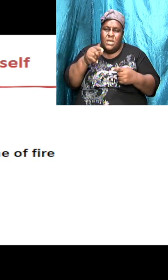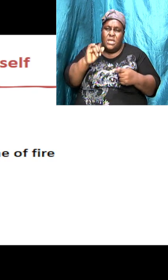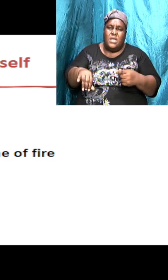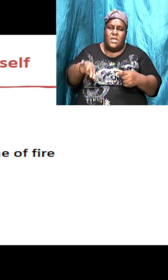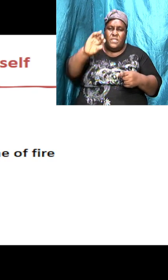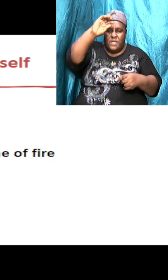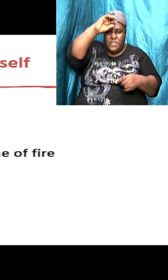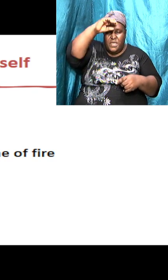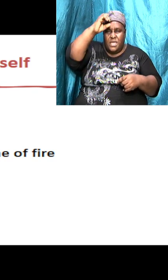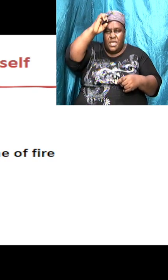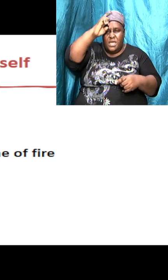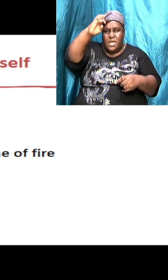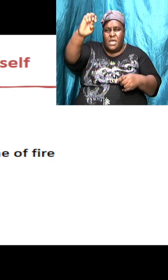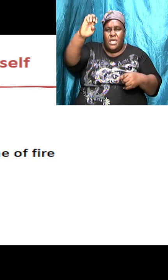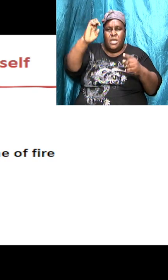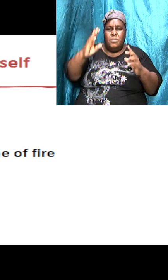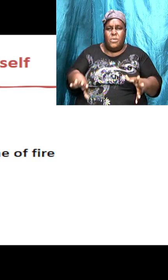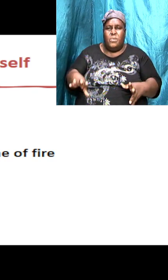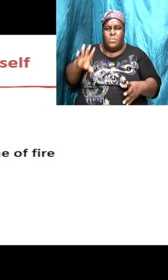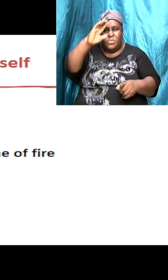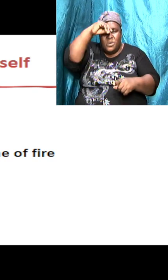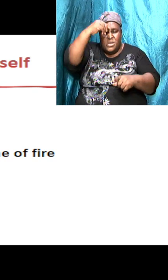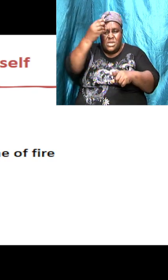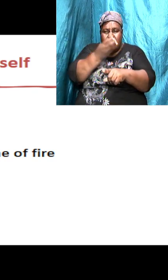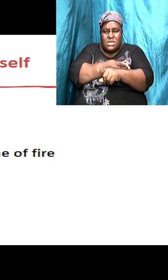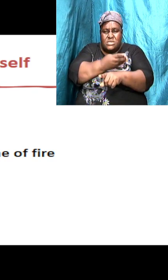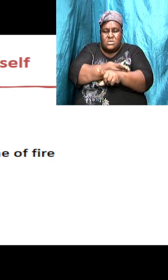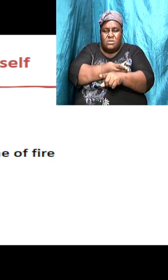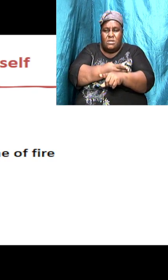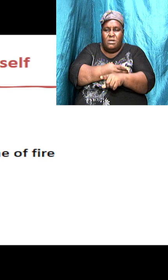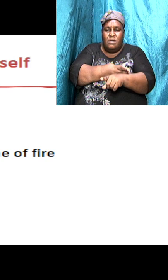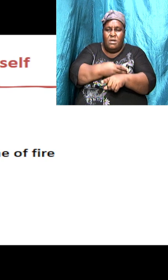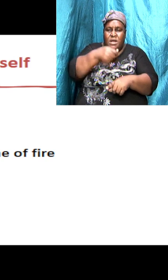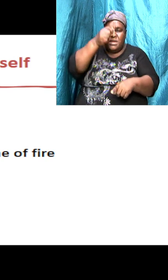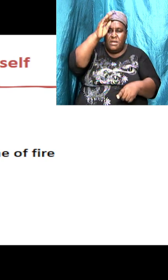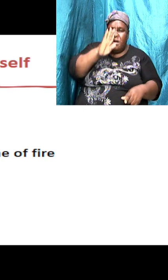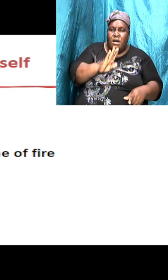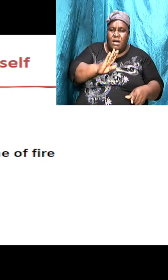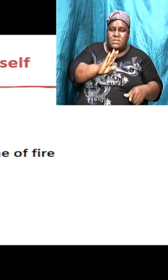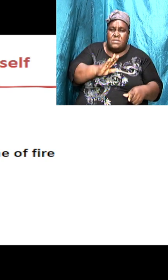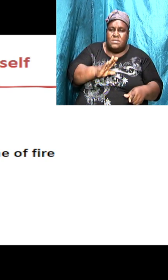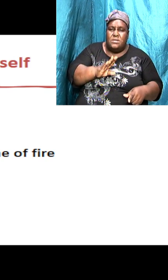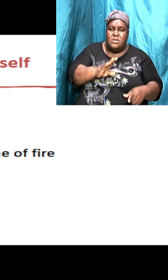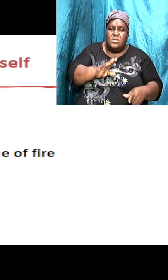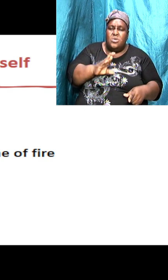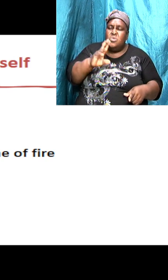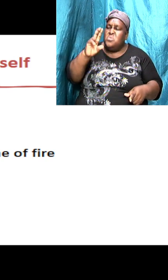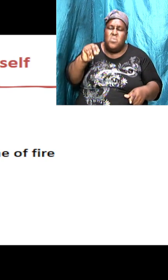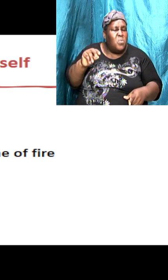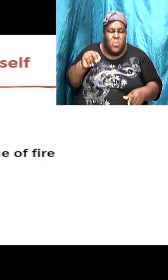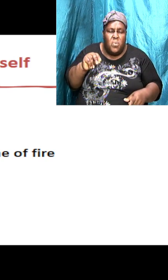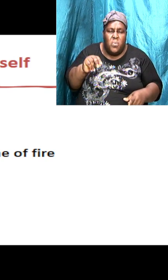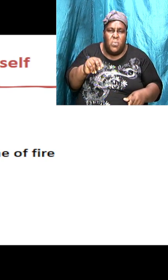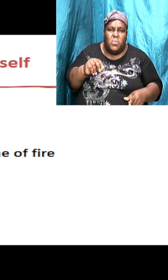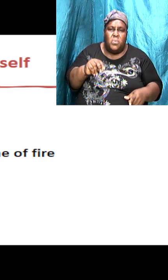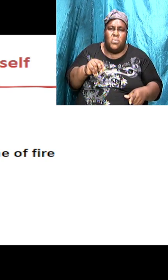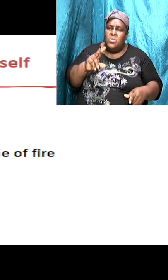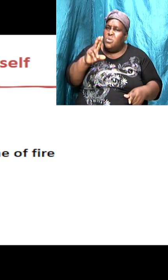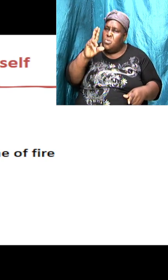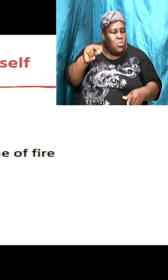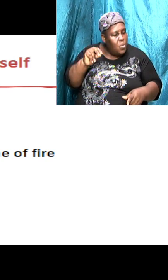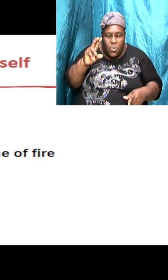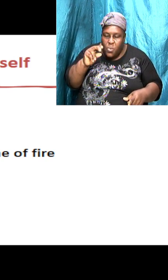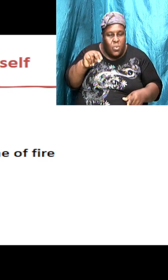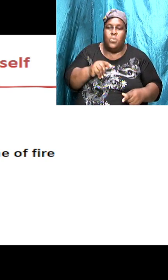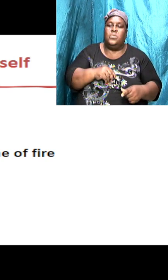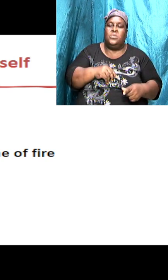son of Zeus or the son of the god of gods. No, he was not. And the Son of God was none